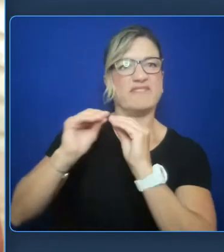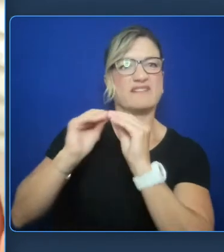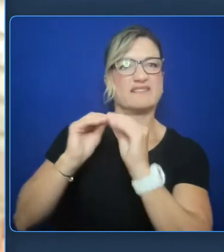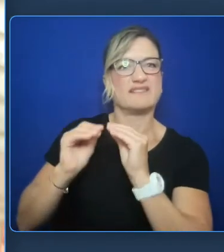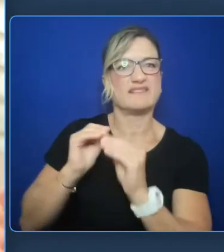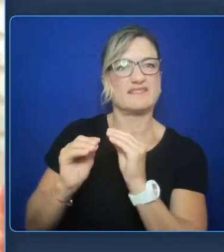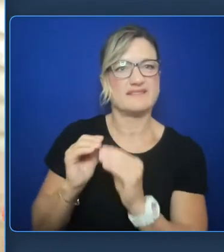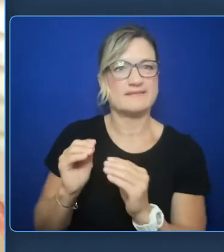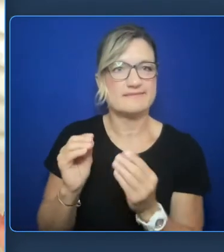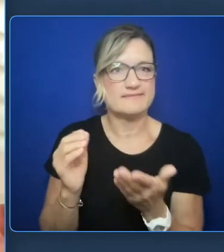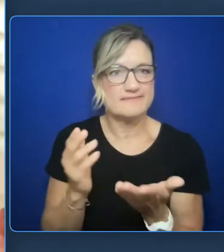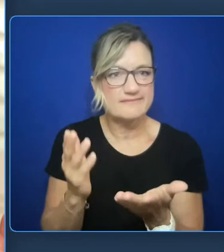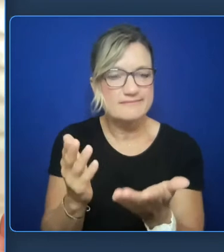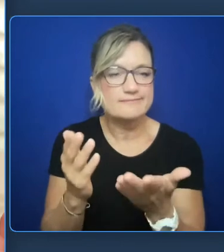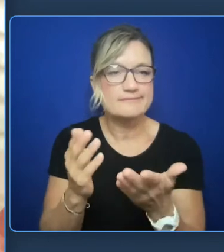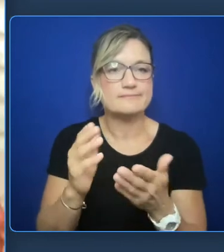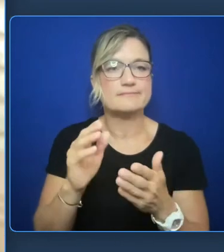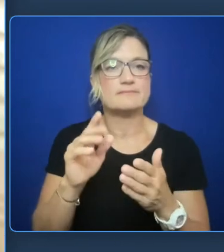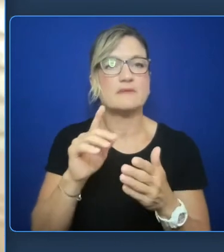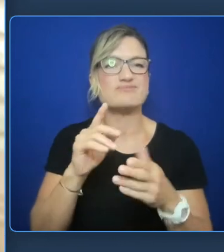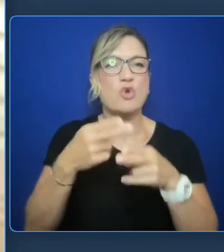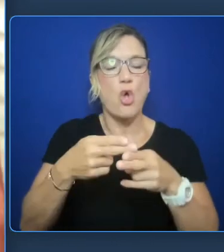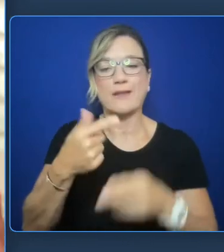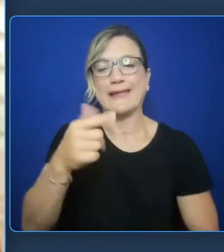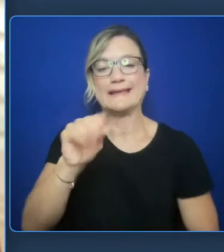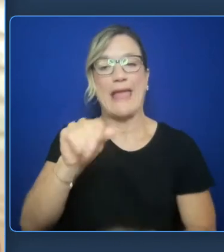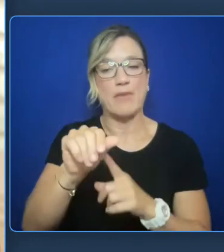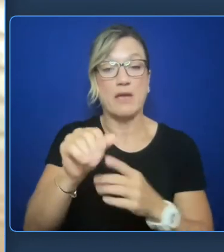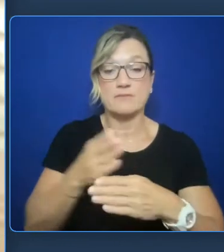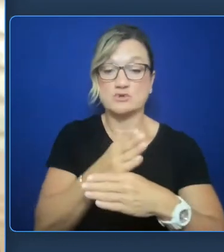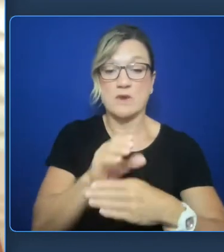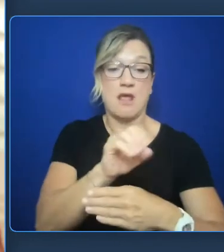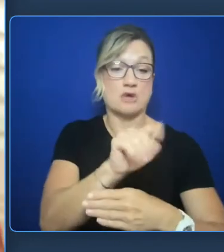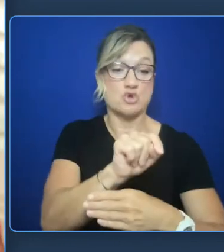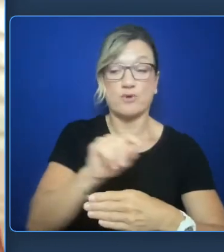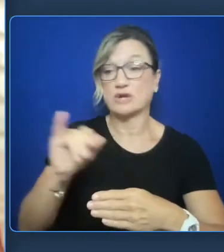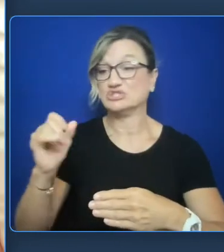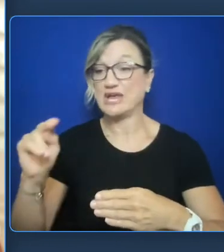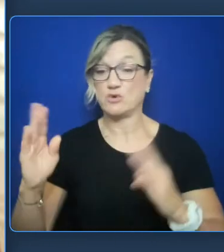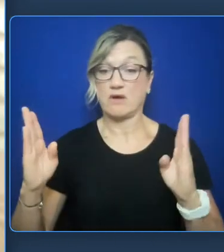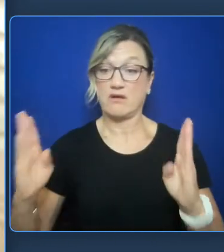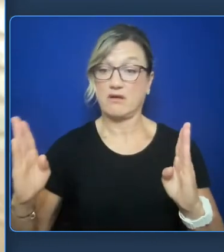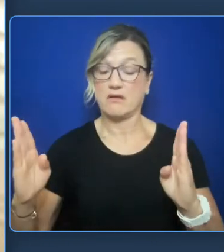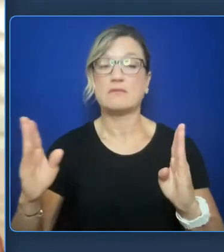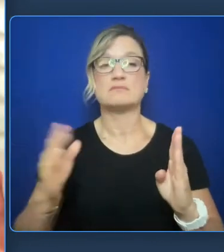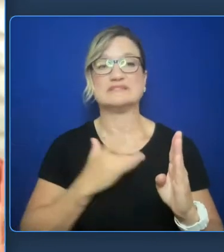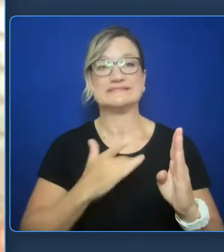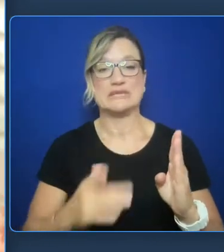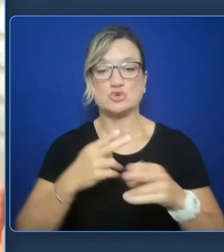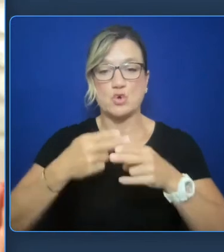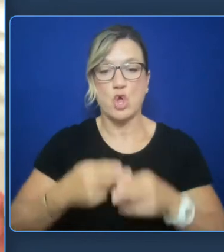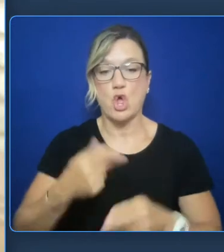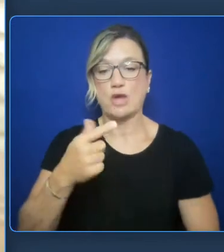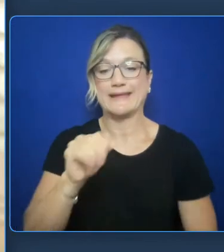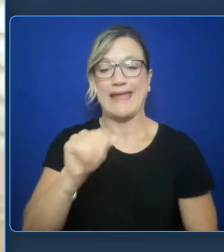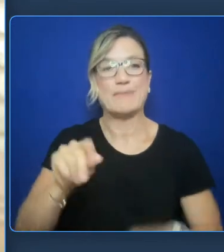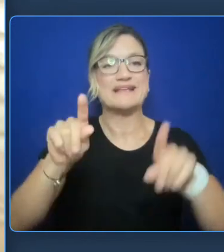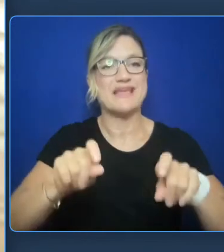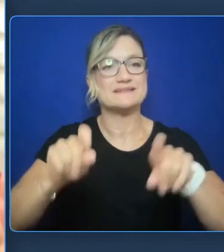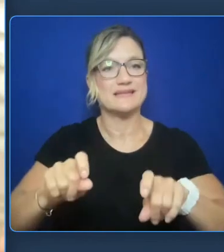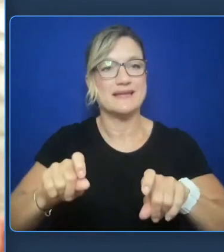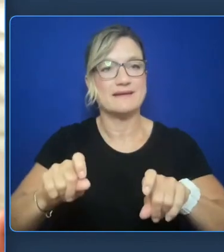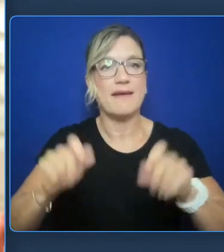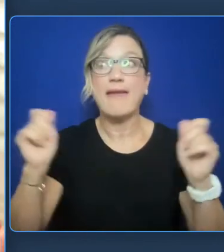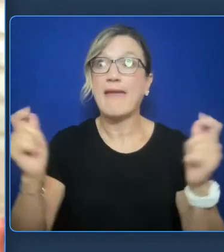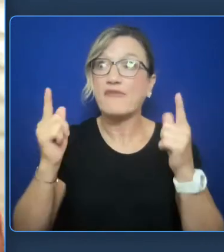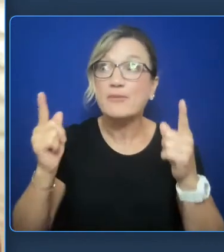fix anything that comes out in what we would call gamma. So between October and January is what we would tend to call the gamma testing, which is